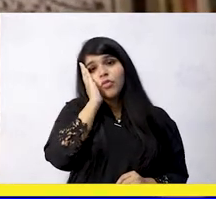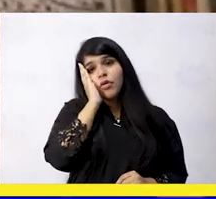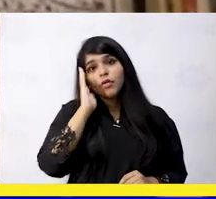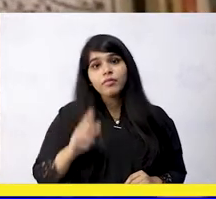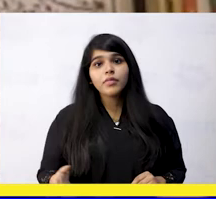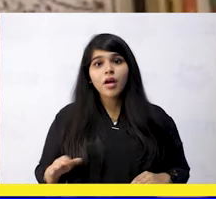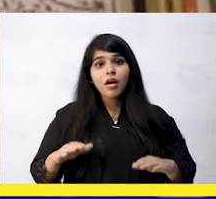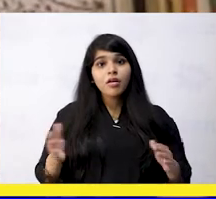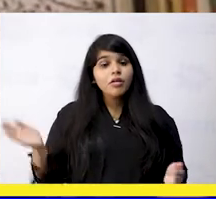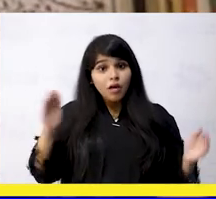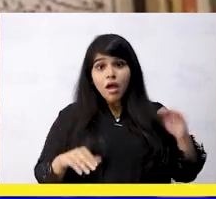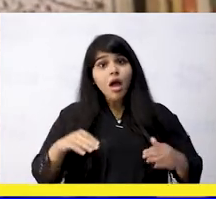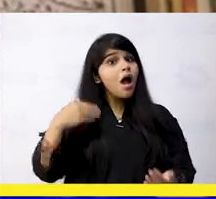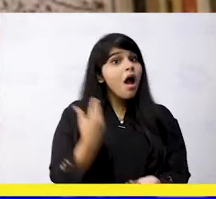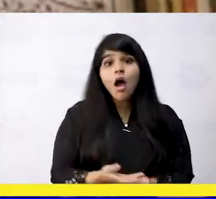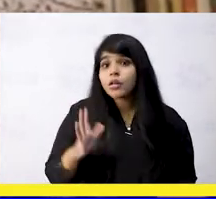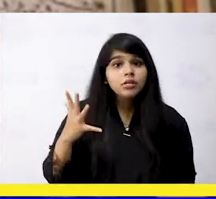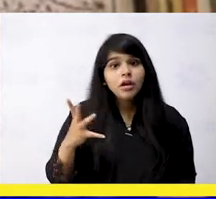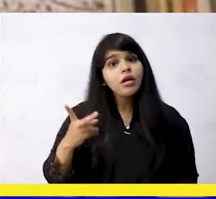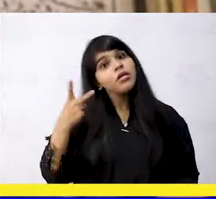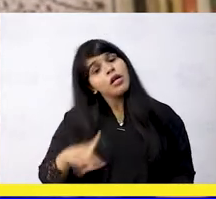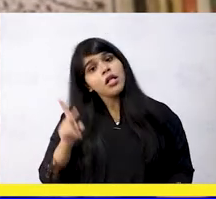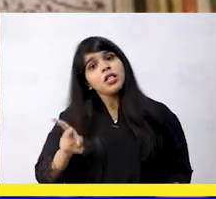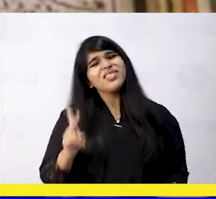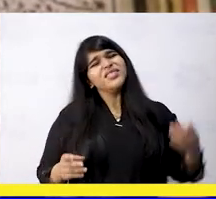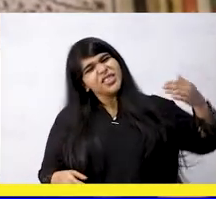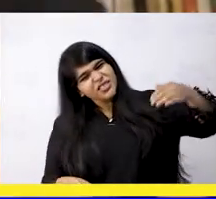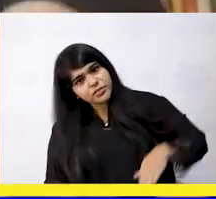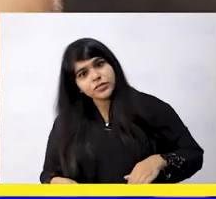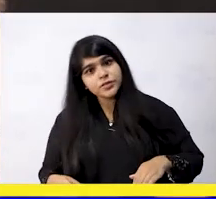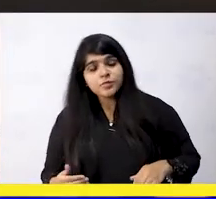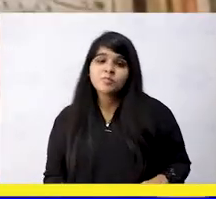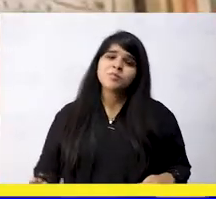Meanwhile, the tortoise did not give up. He was still at it.